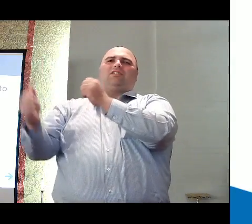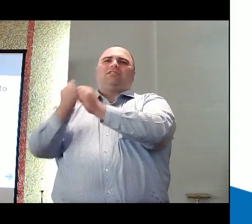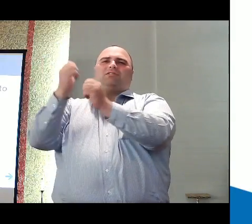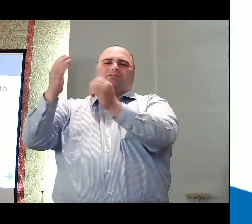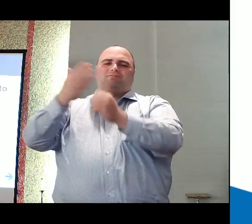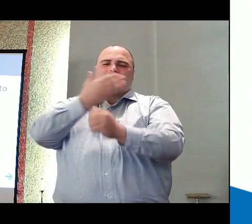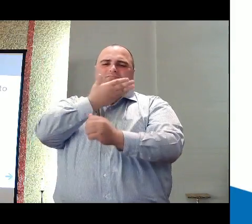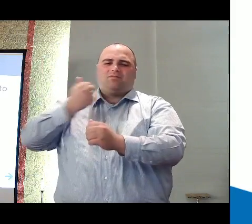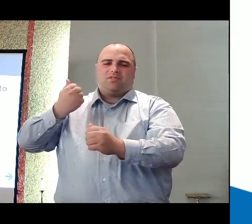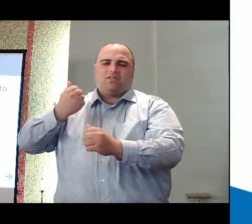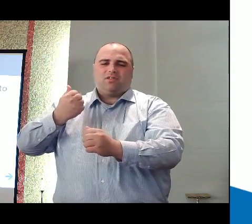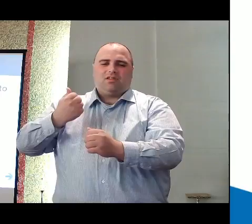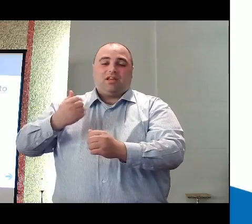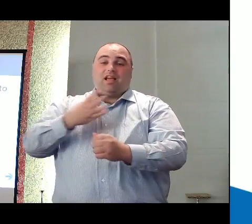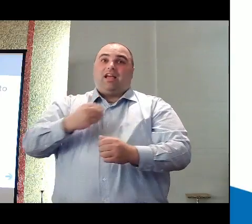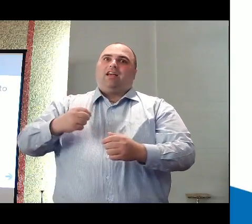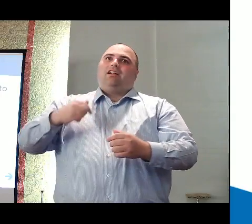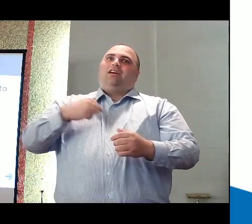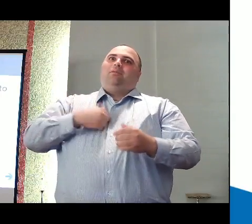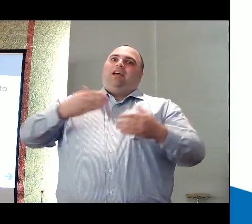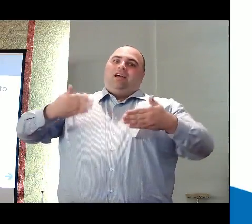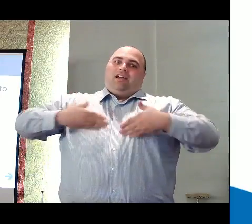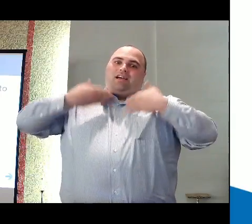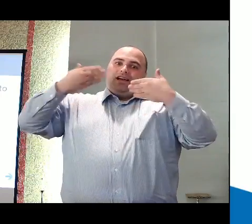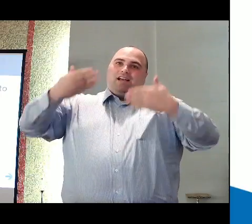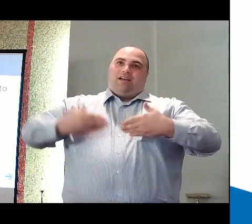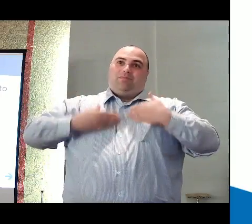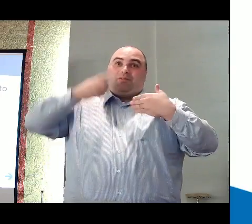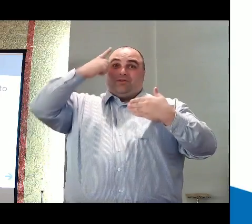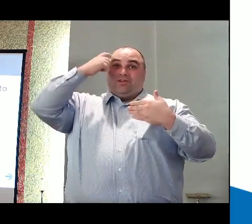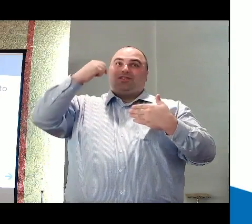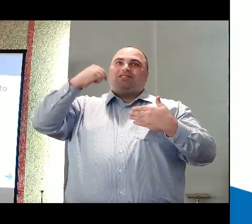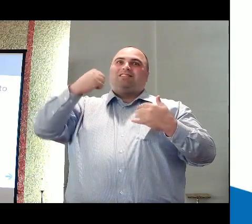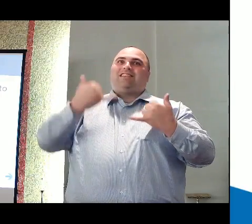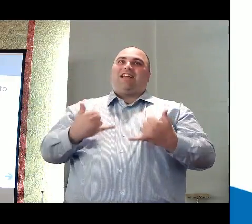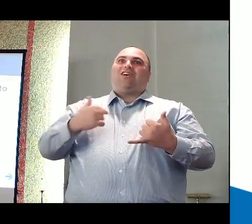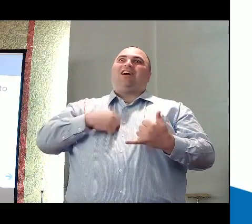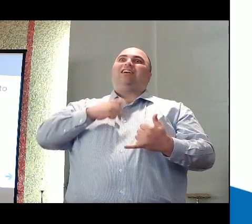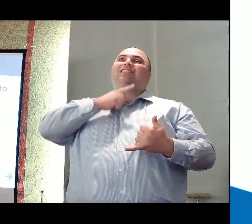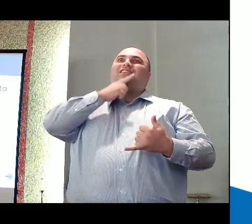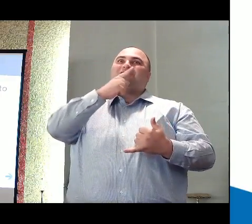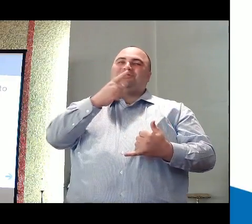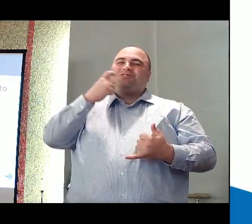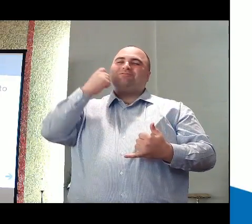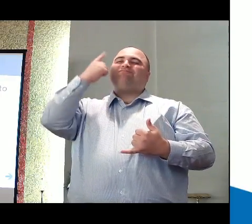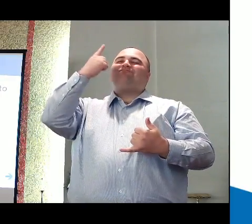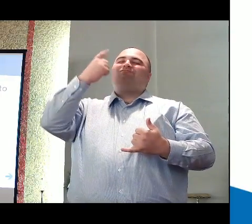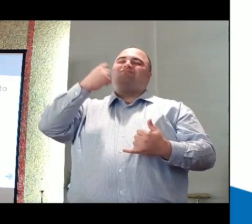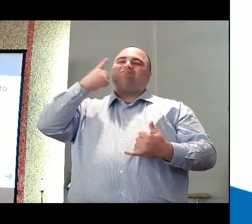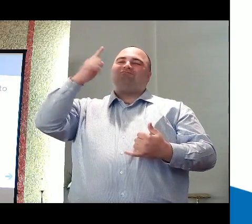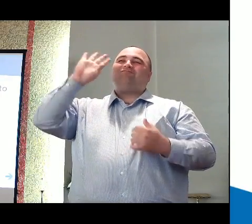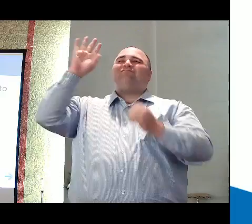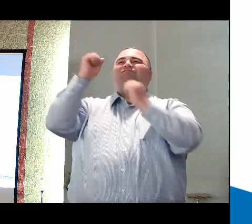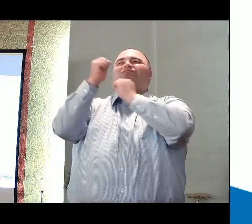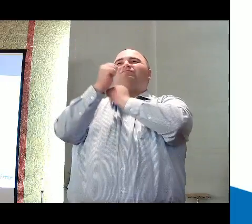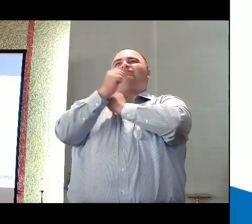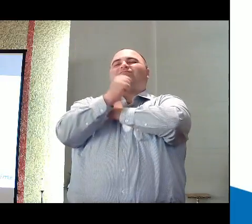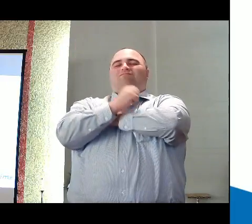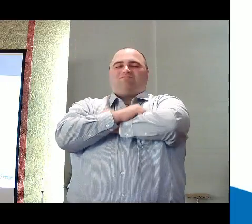known, for oh my God is found out to